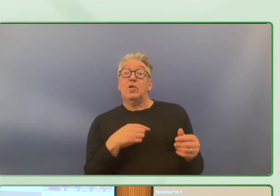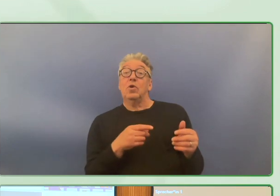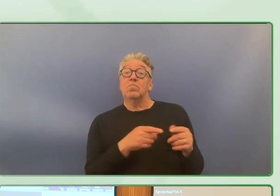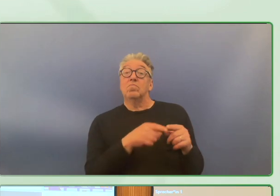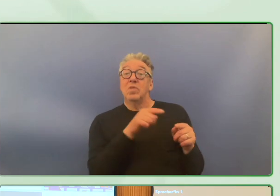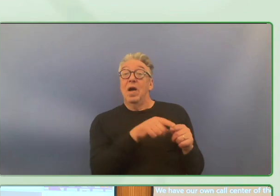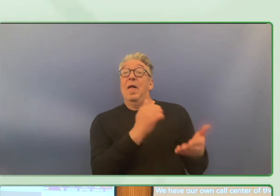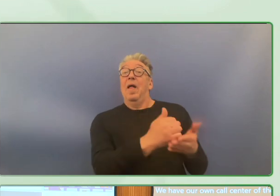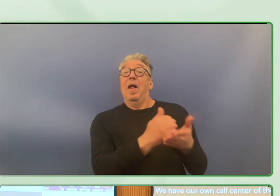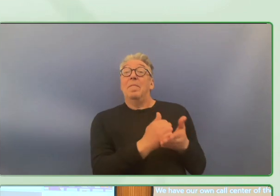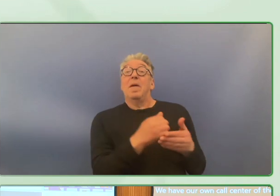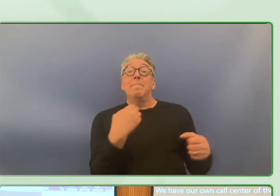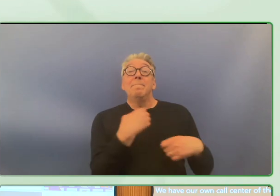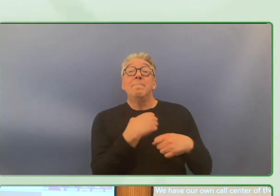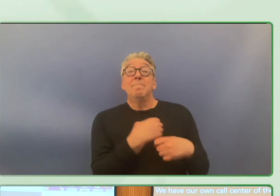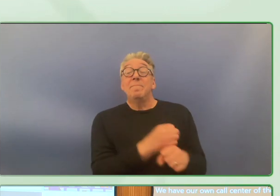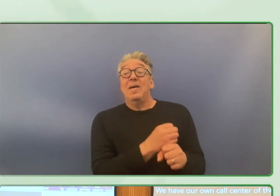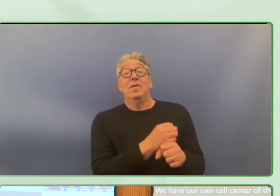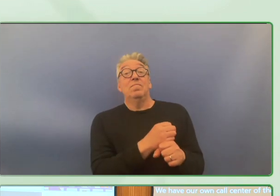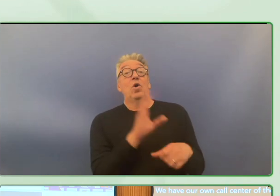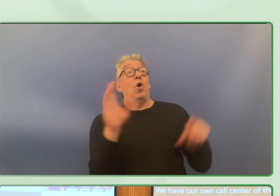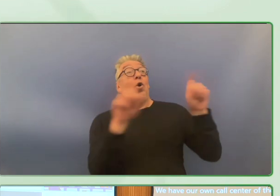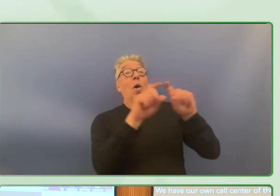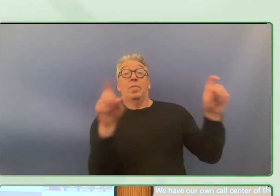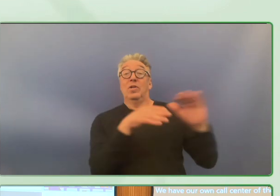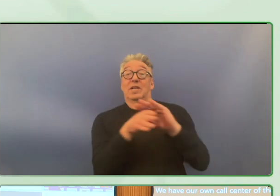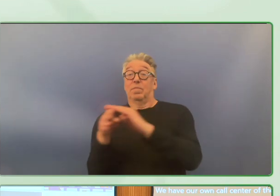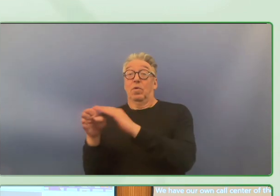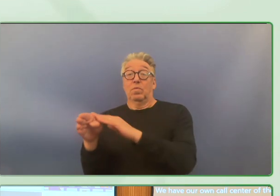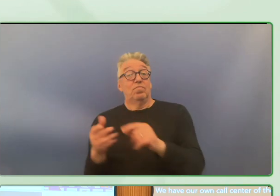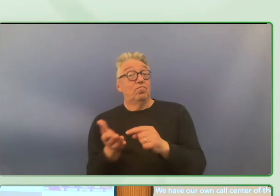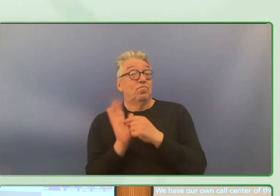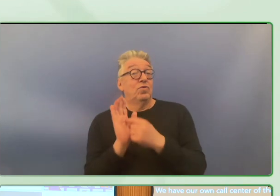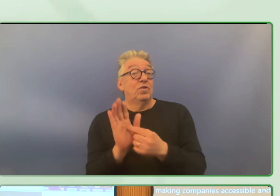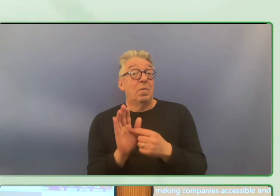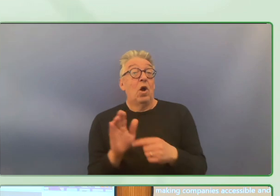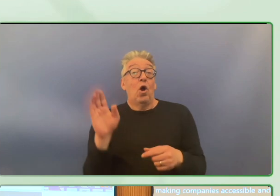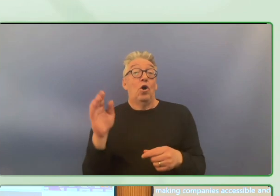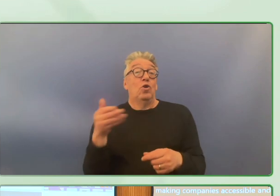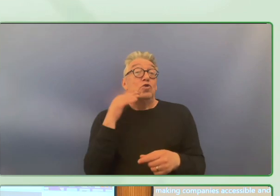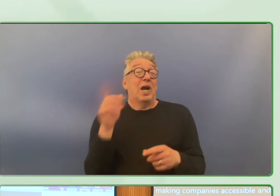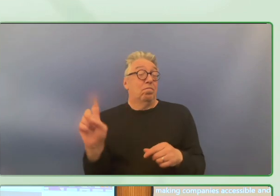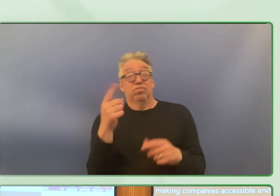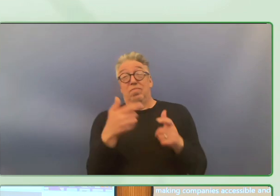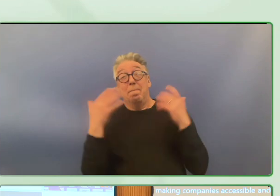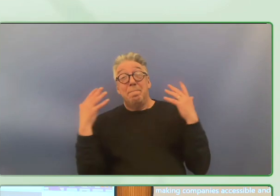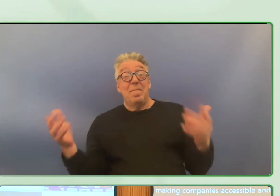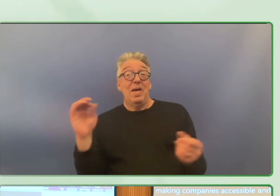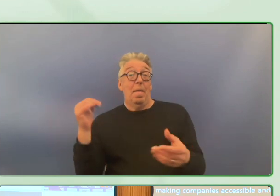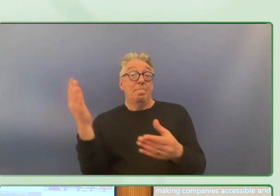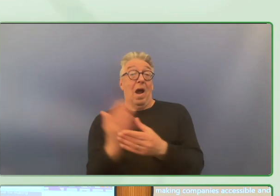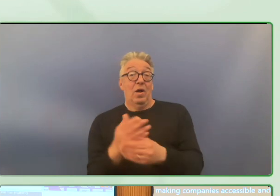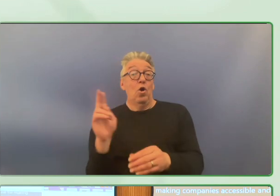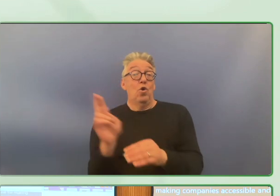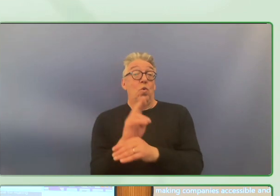with the biggest bank in Czech Republic, part of the Erste Group, which has our application in all of